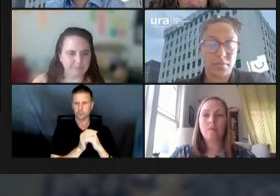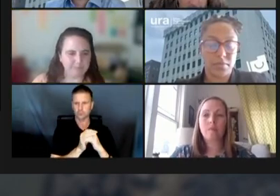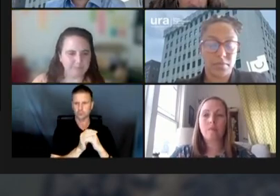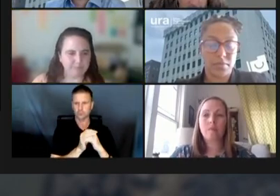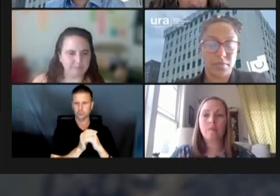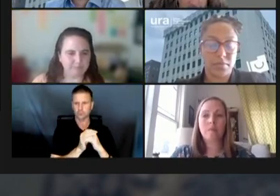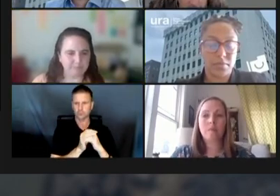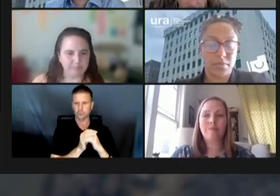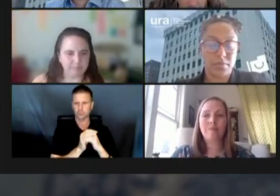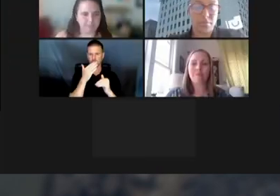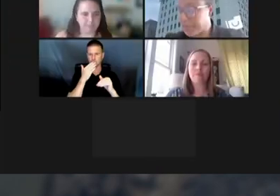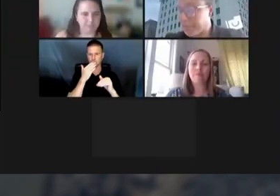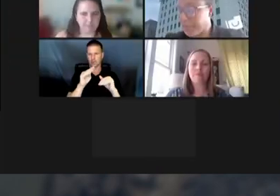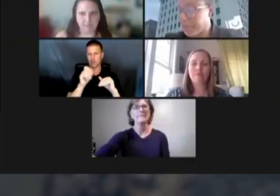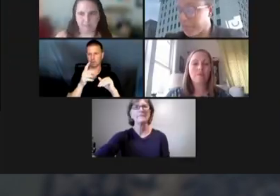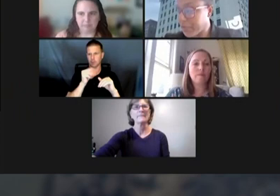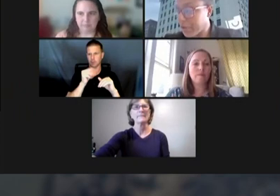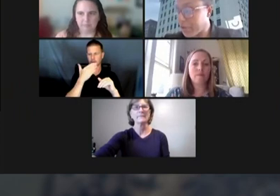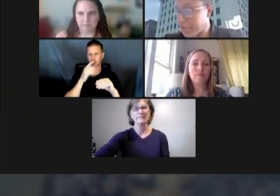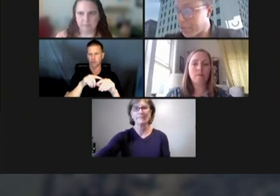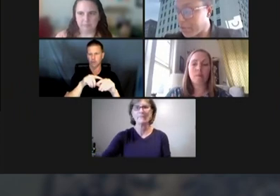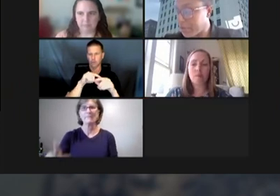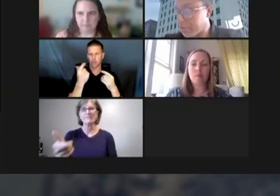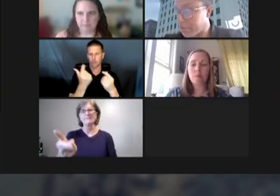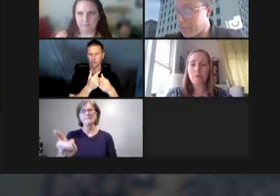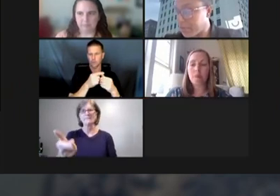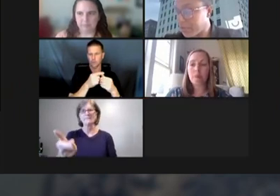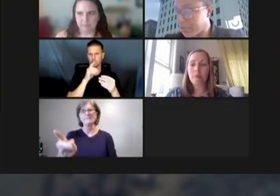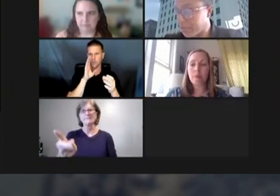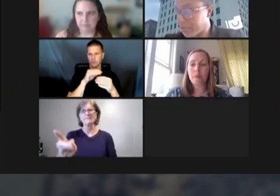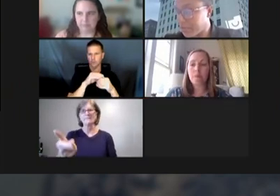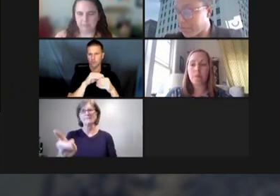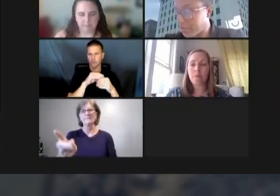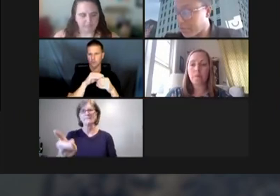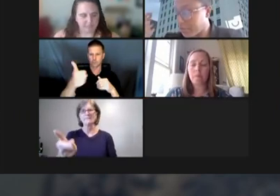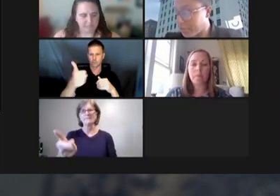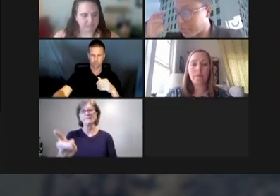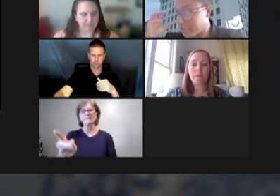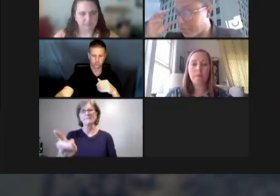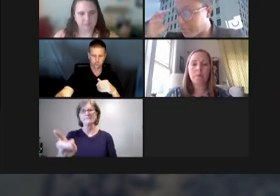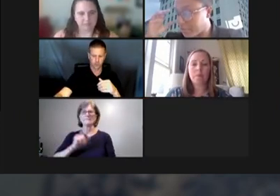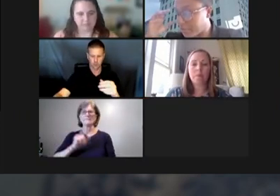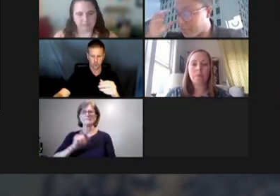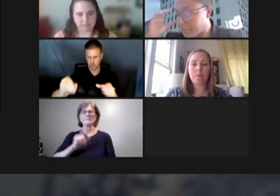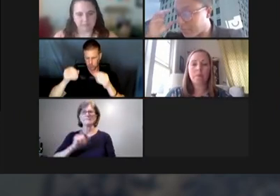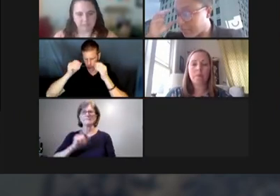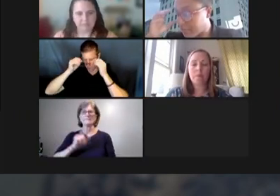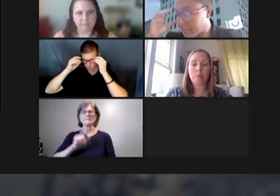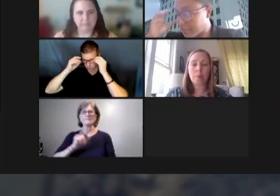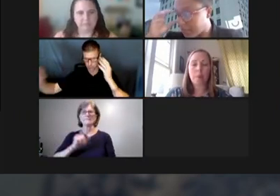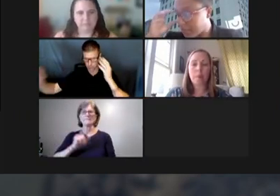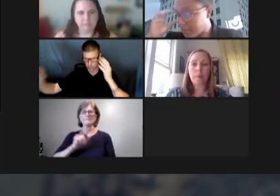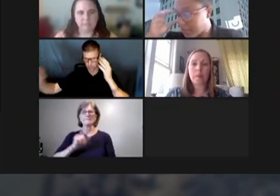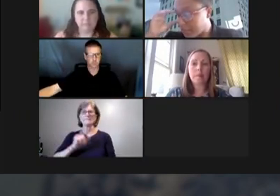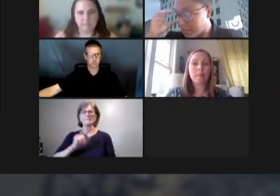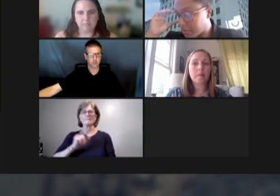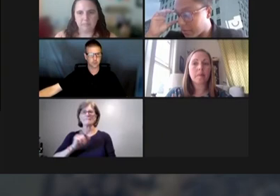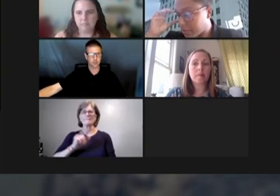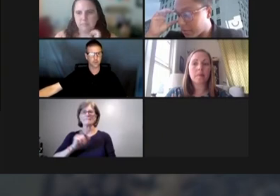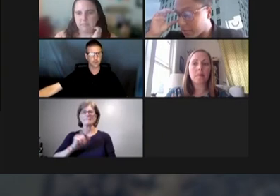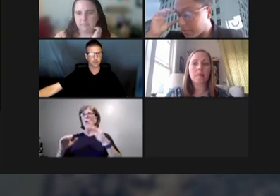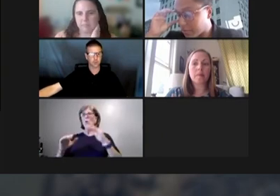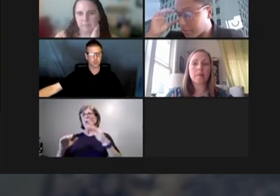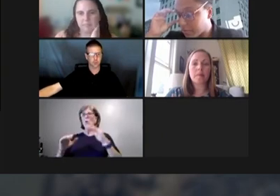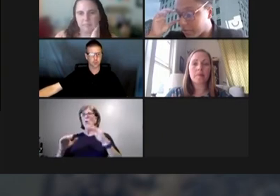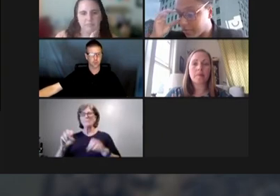Thanks, Megan, and thanks to the group. And we're hoping in this new year, we really have the opportunity for, I mean, I guess it's not so new now, we're about